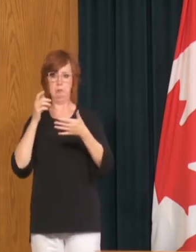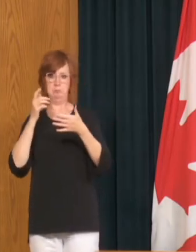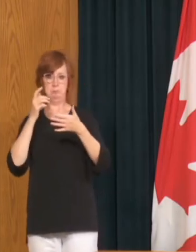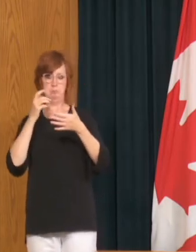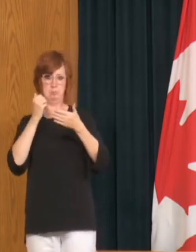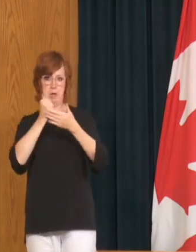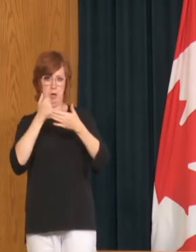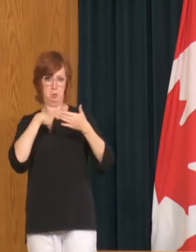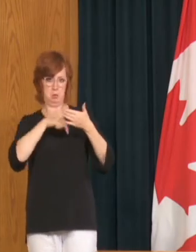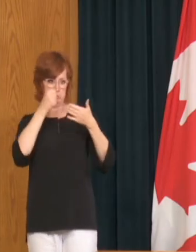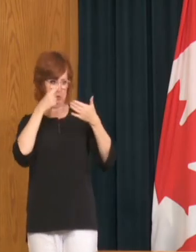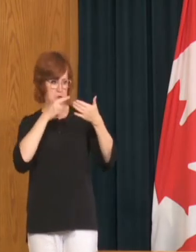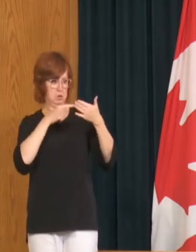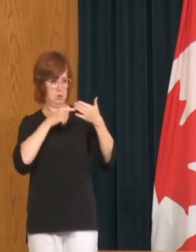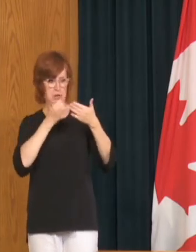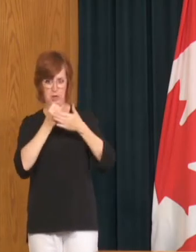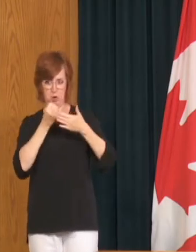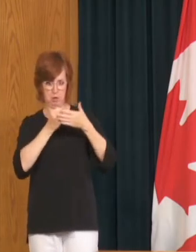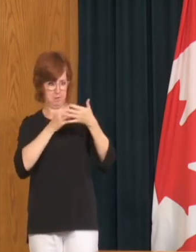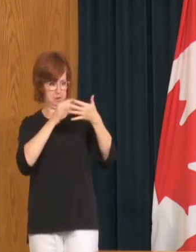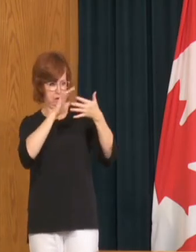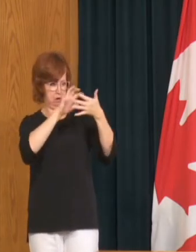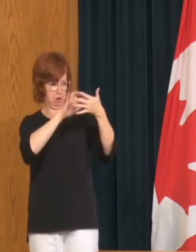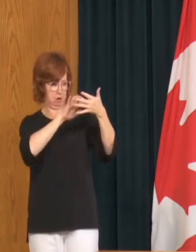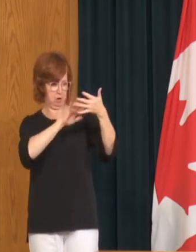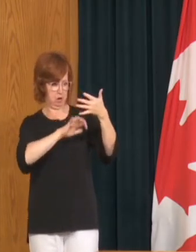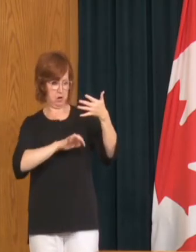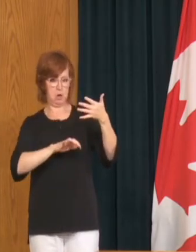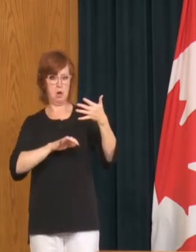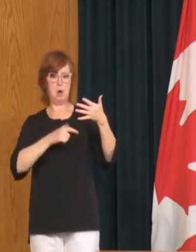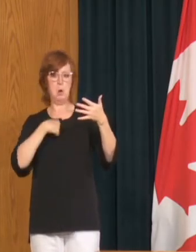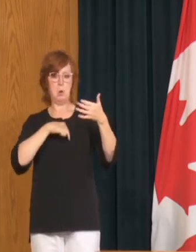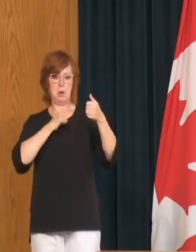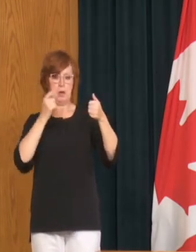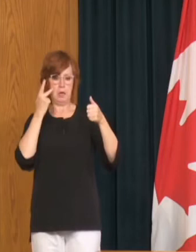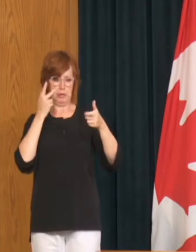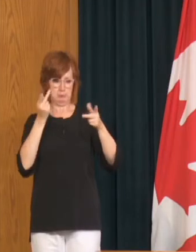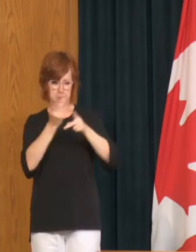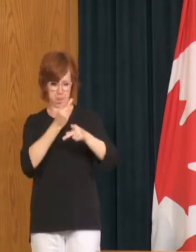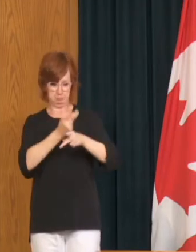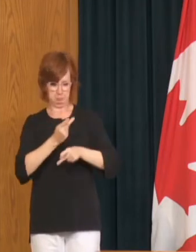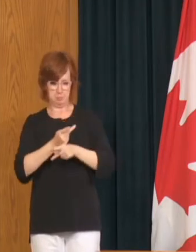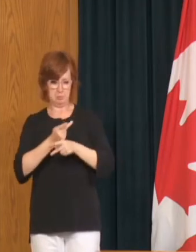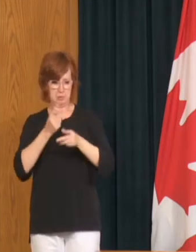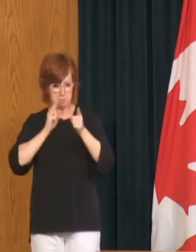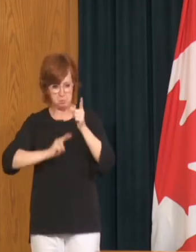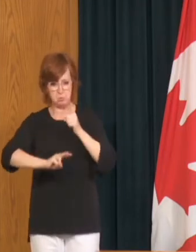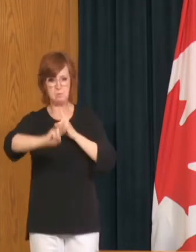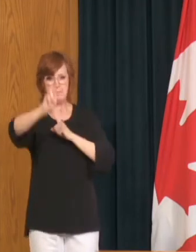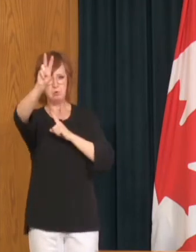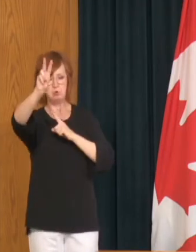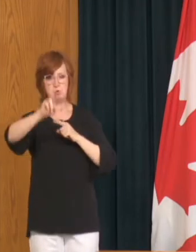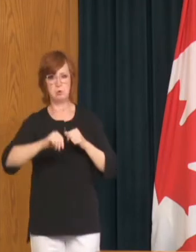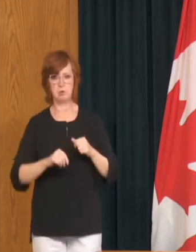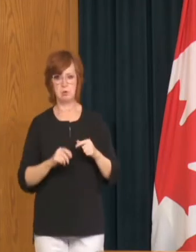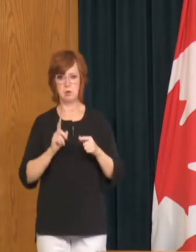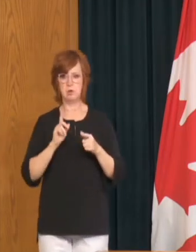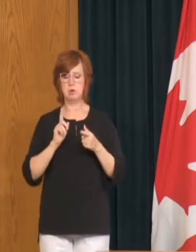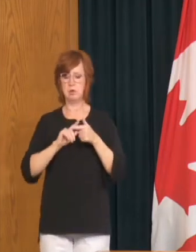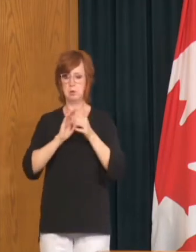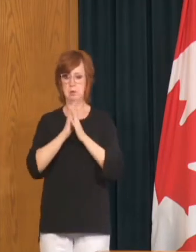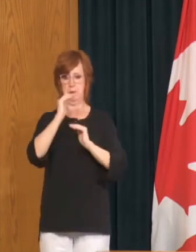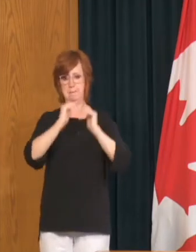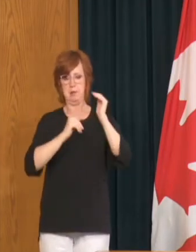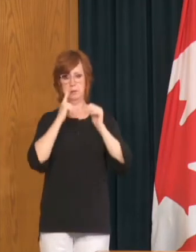impacting Saskatchewan's fortunes, and how long it may or may not take us to get back to balance. The fact